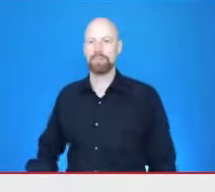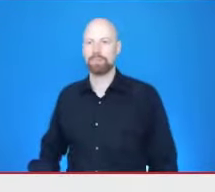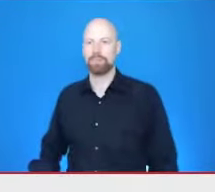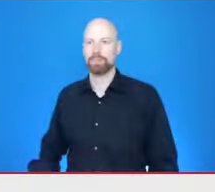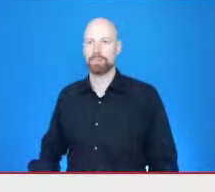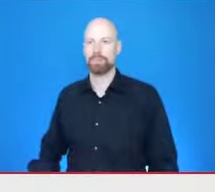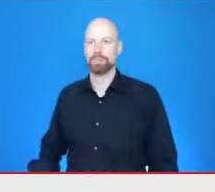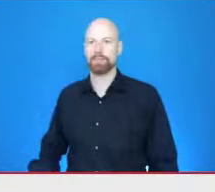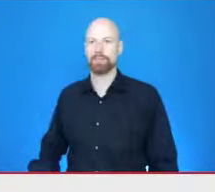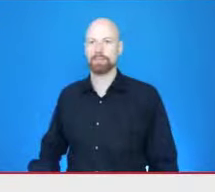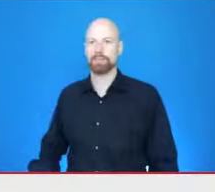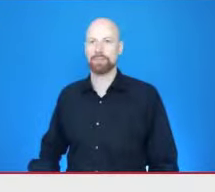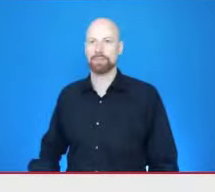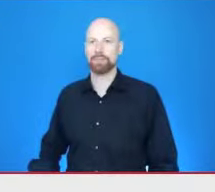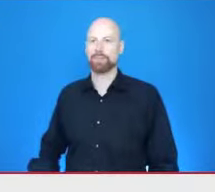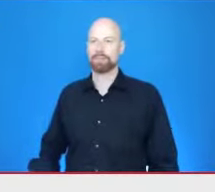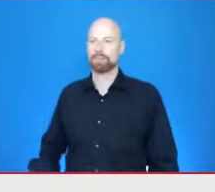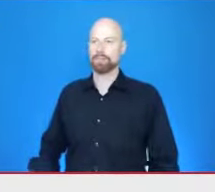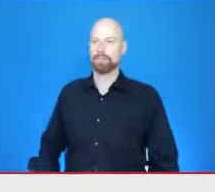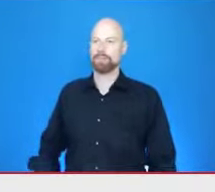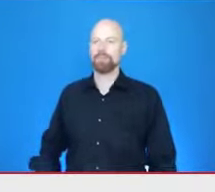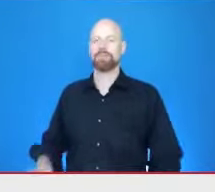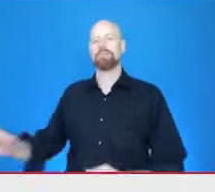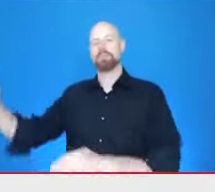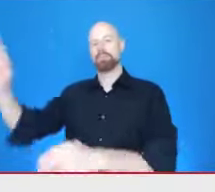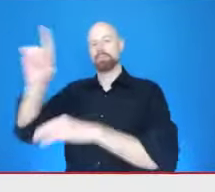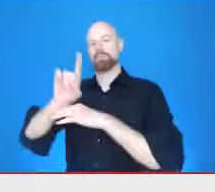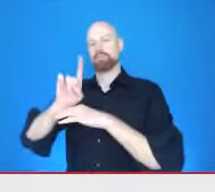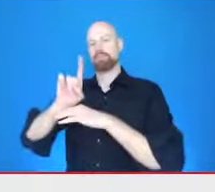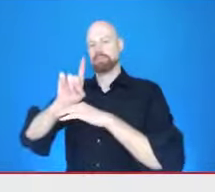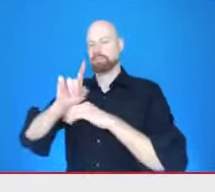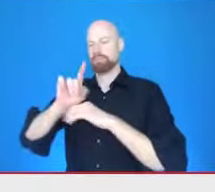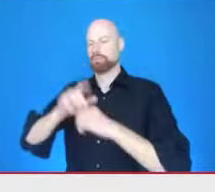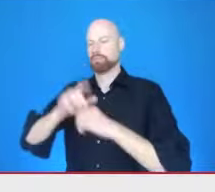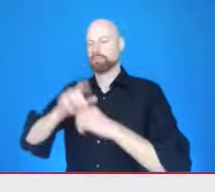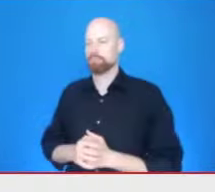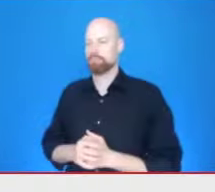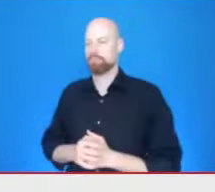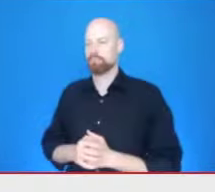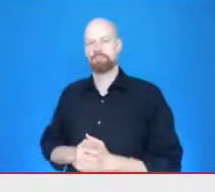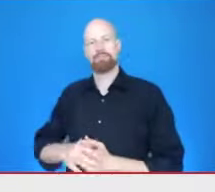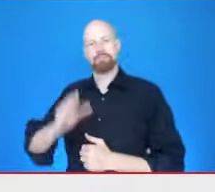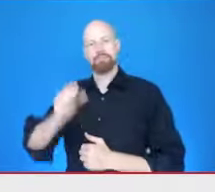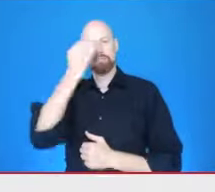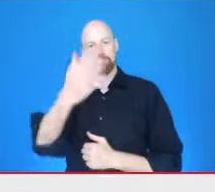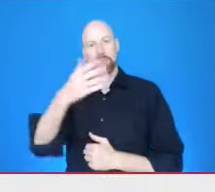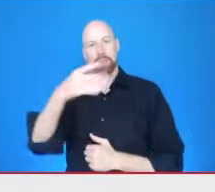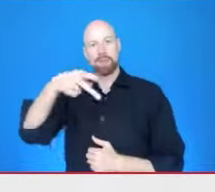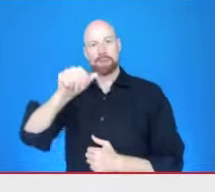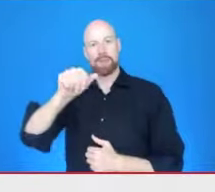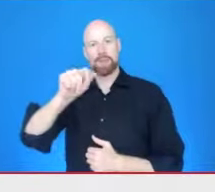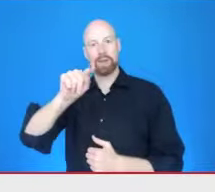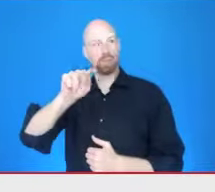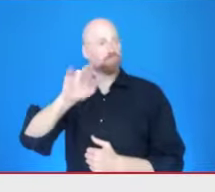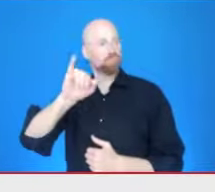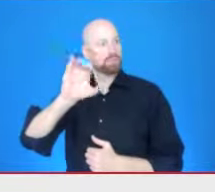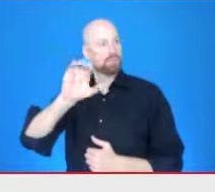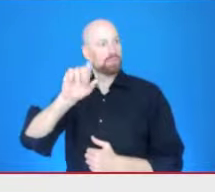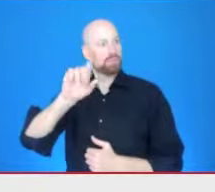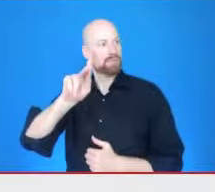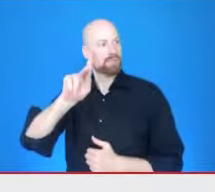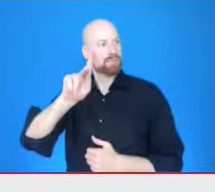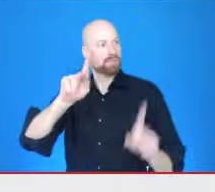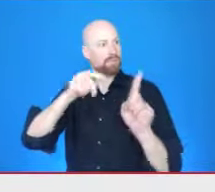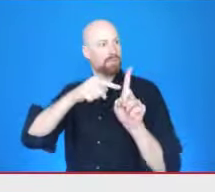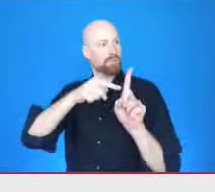you need. And I do it like this dramatically, perhaps to make my students laugh as I fill in the gaps. But I wasn't always capable of doing